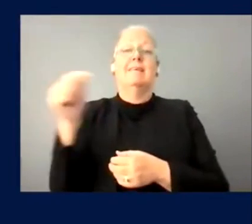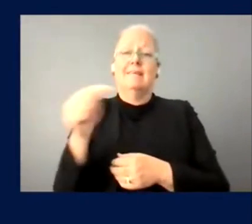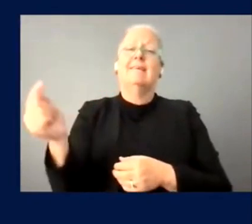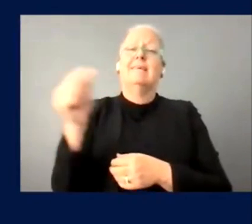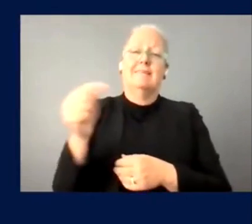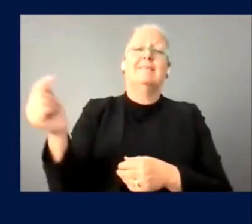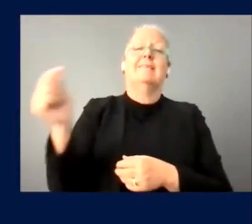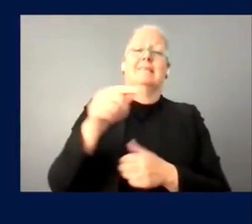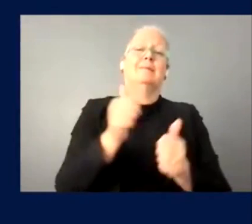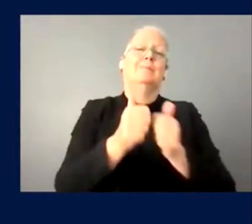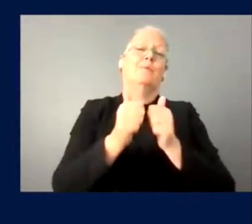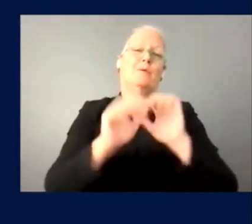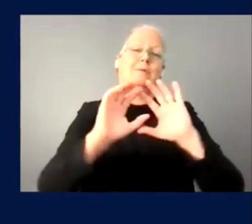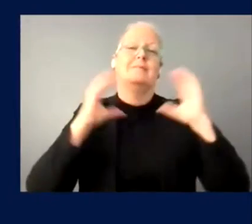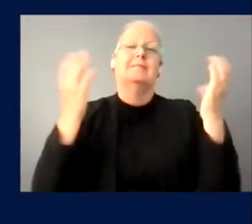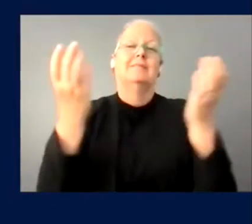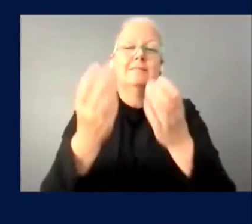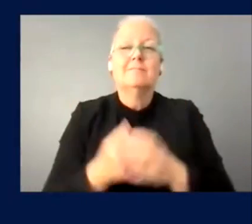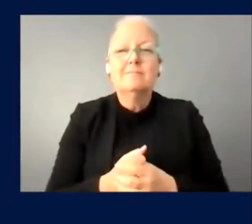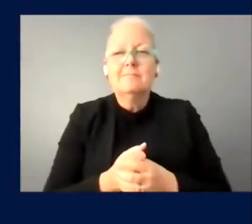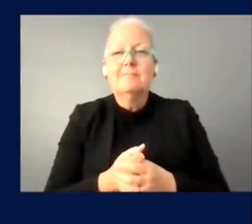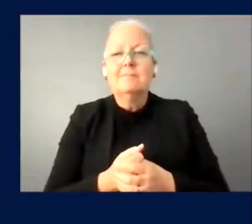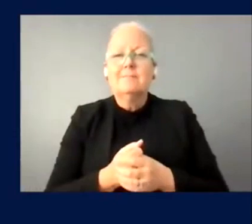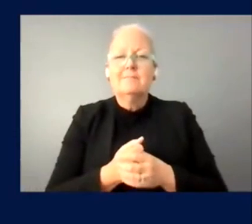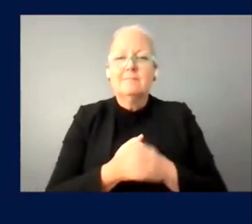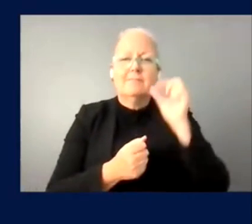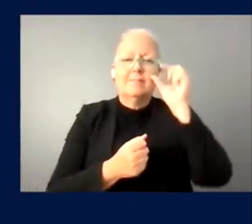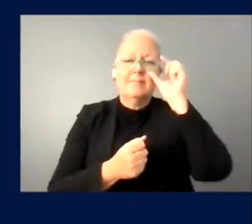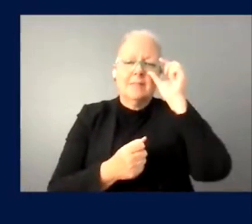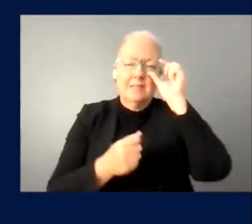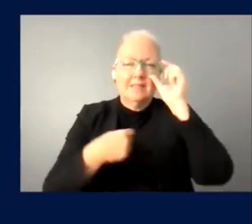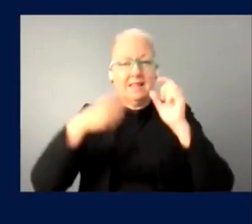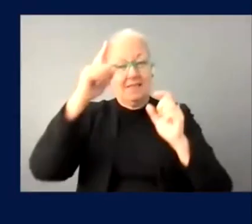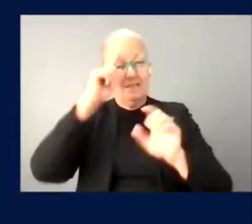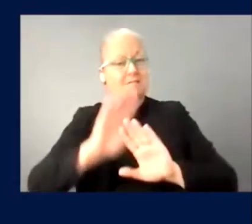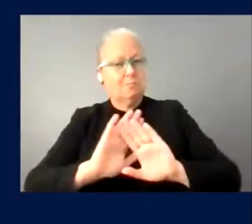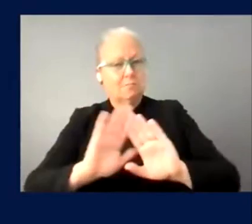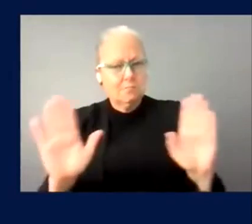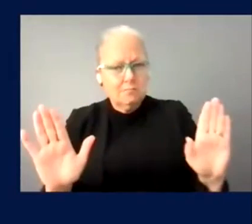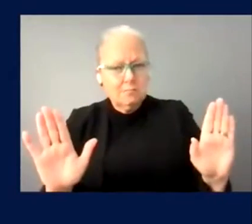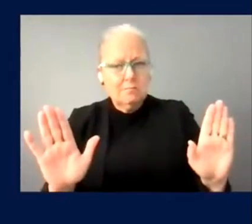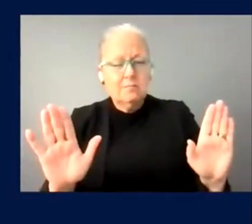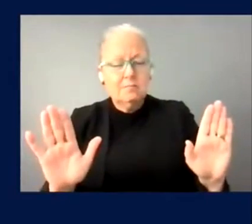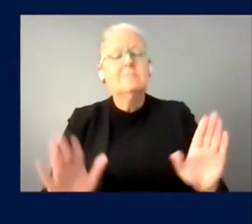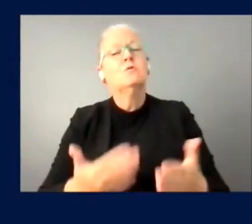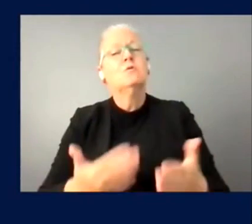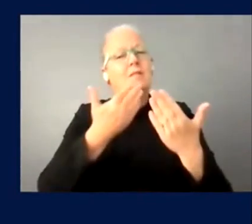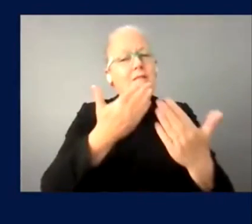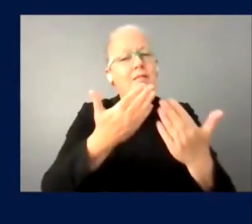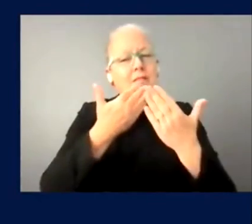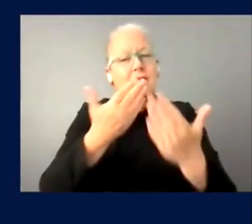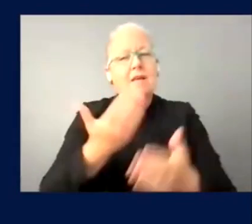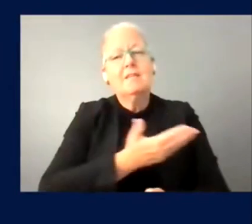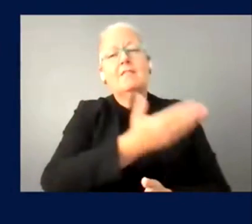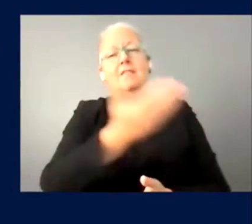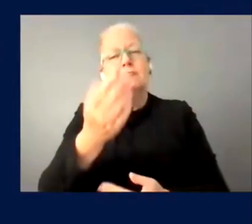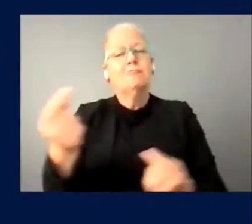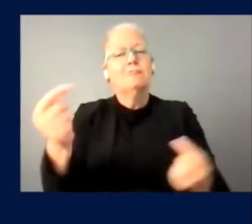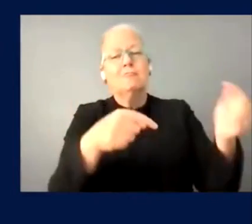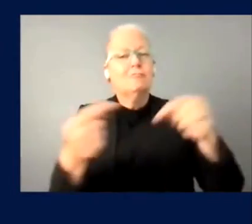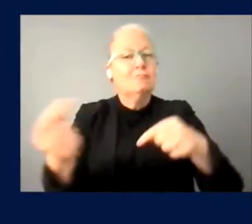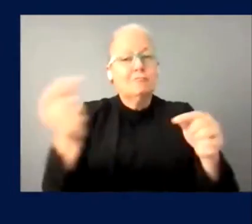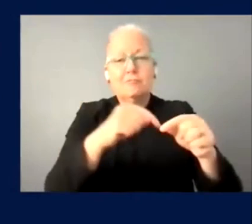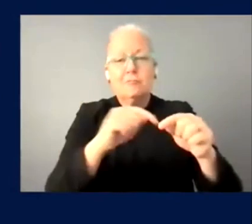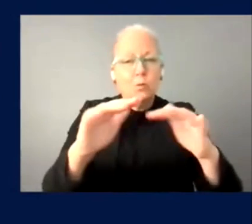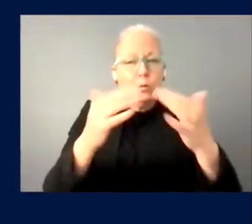Okay, brilliant. I think that's it from me. So thank you so much, everybody, for coming. If you want to join, there's